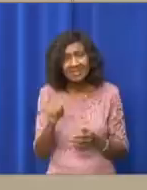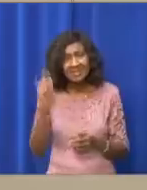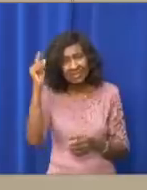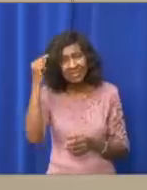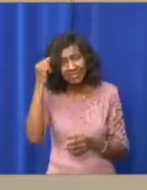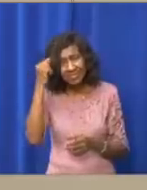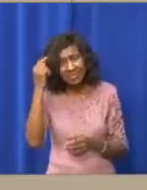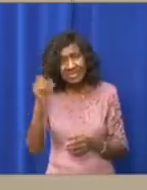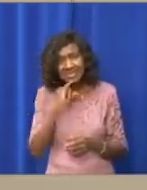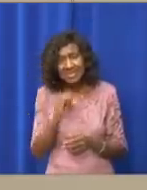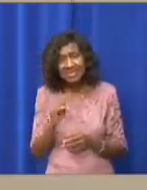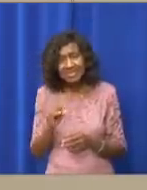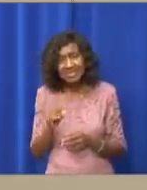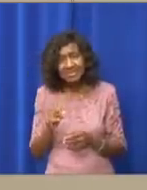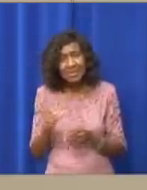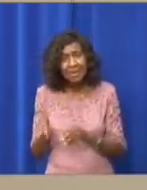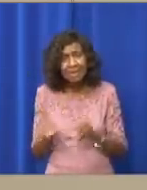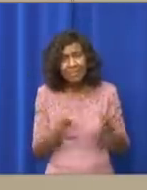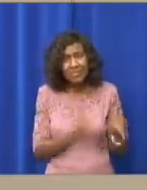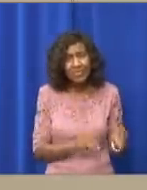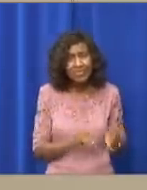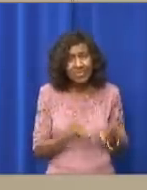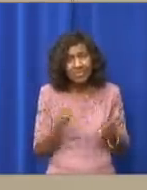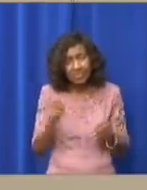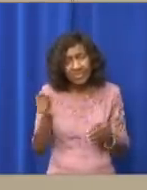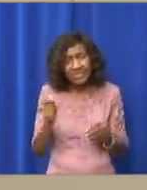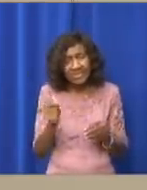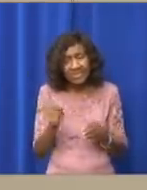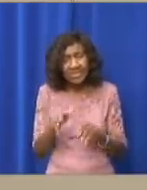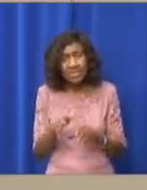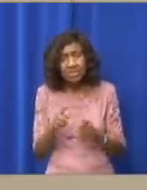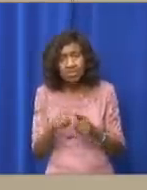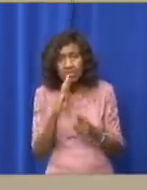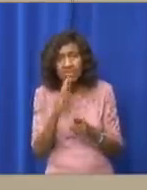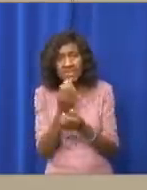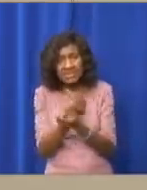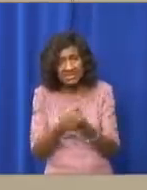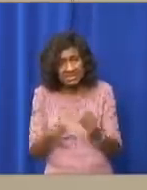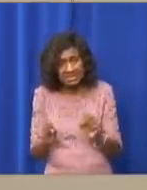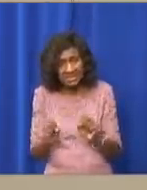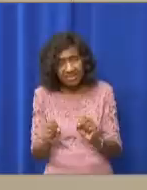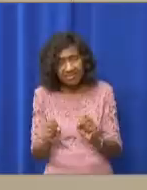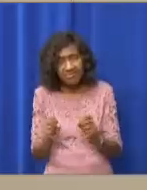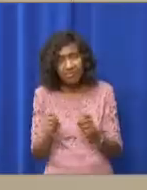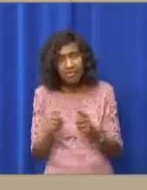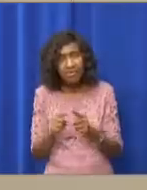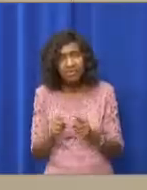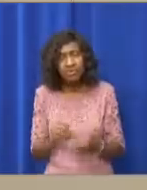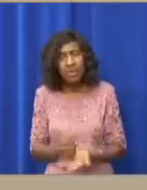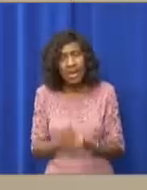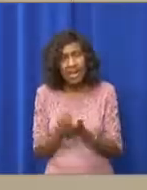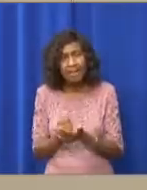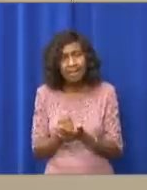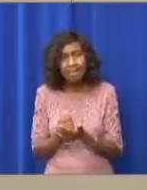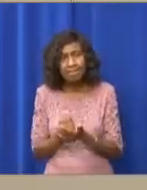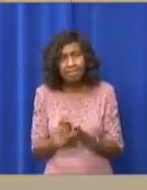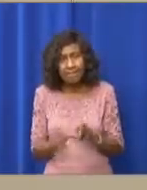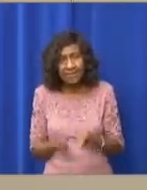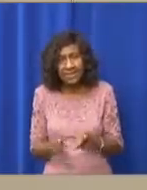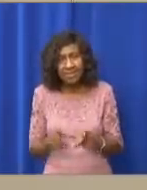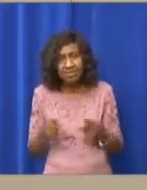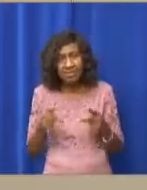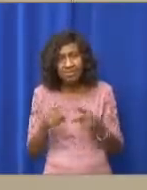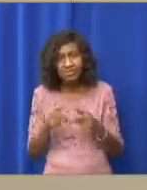moving as quickly as we think is safe to try to bring back some sense of normalcy to life